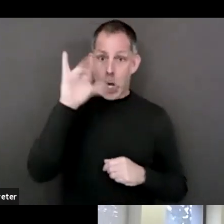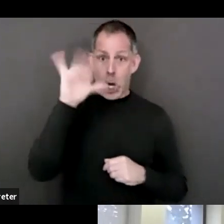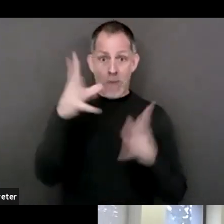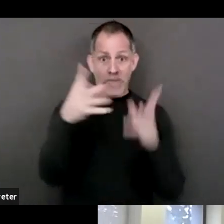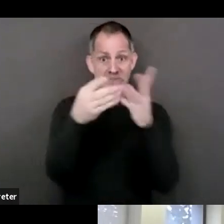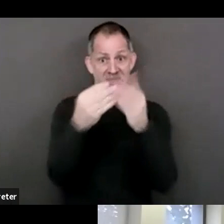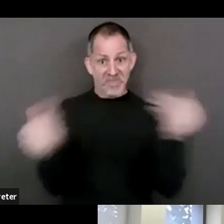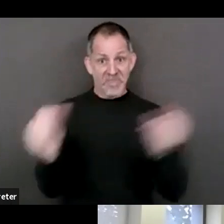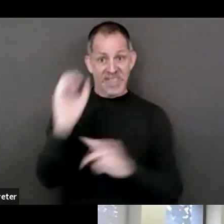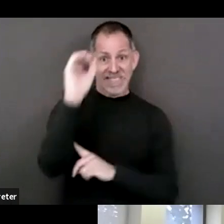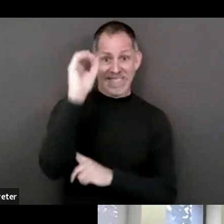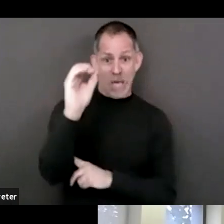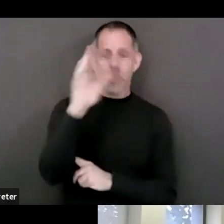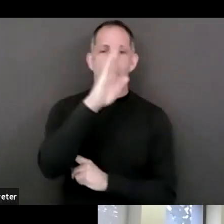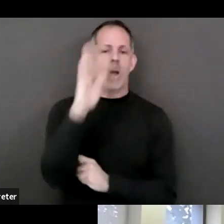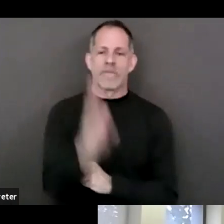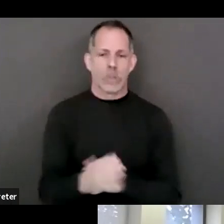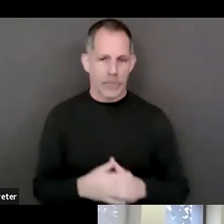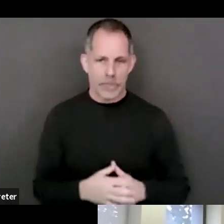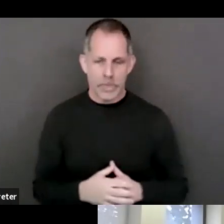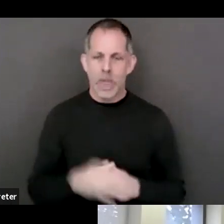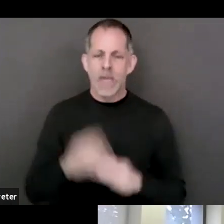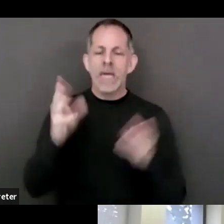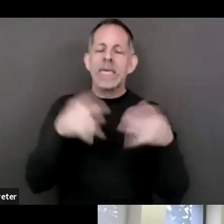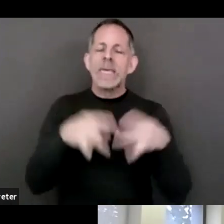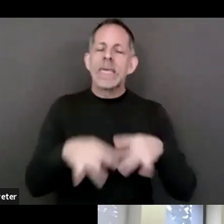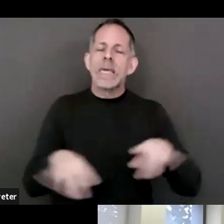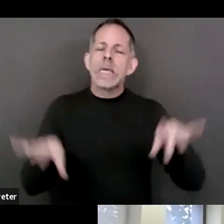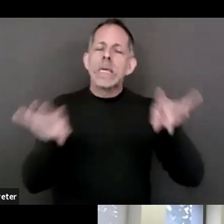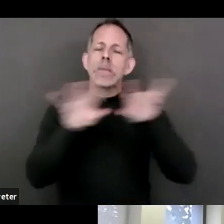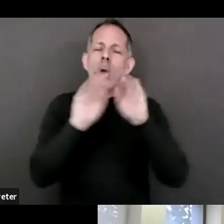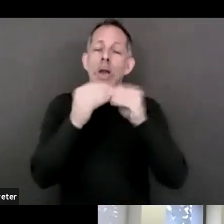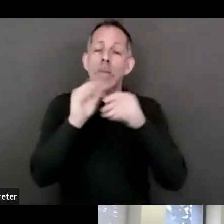effort and then, getting there. So,